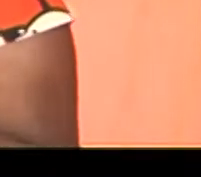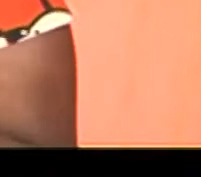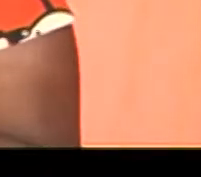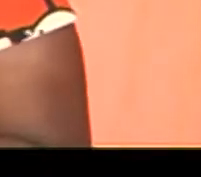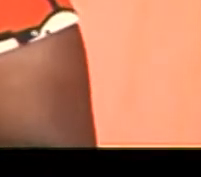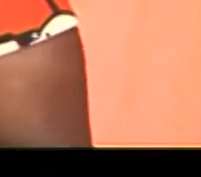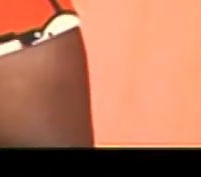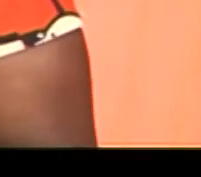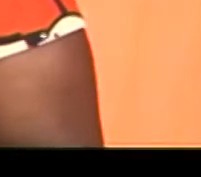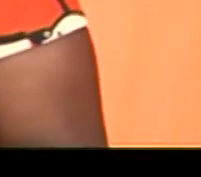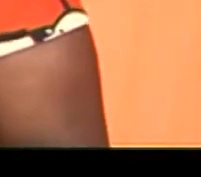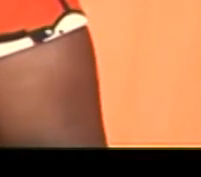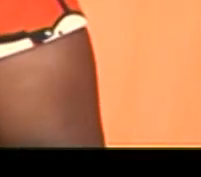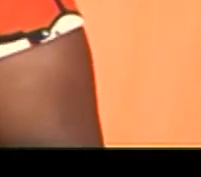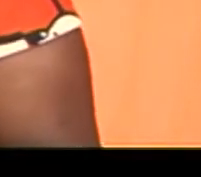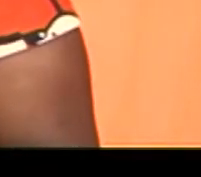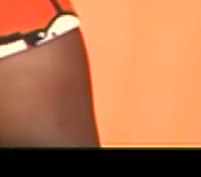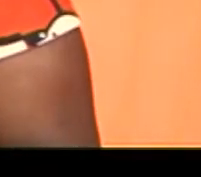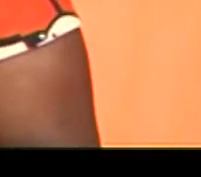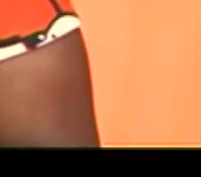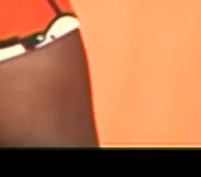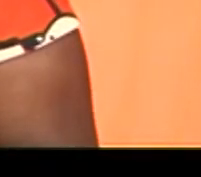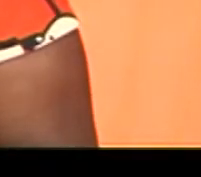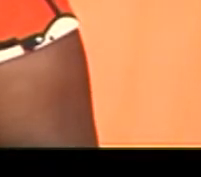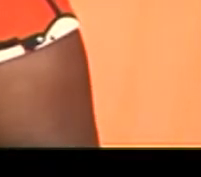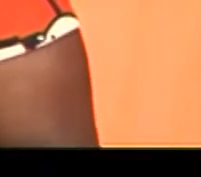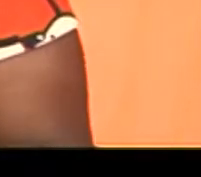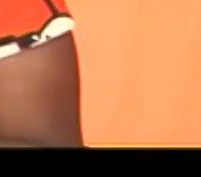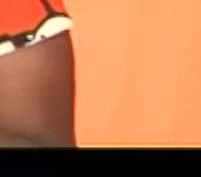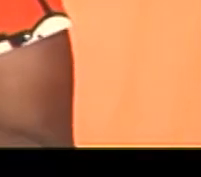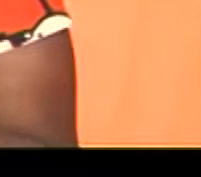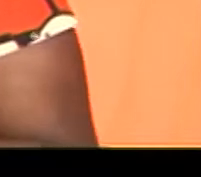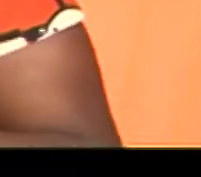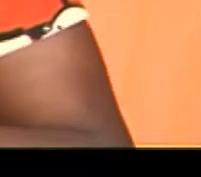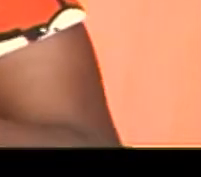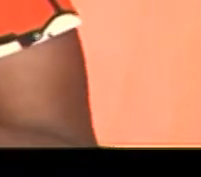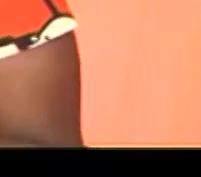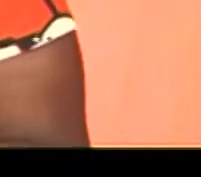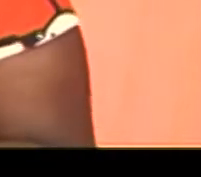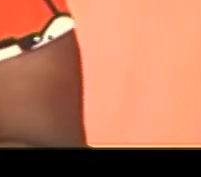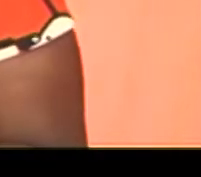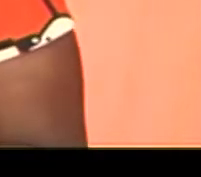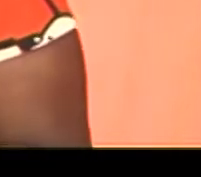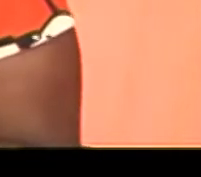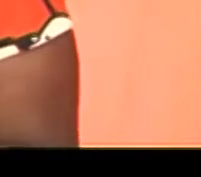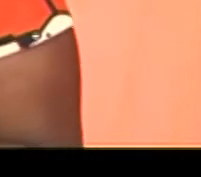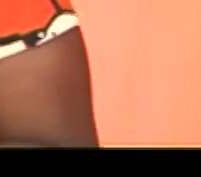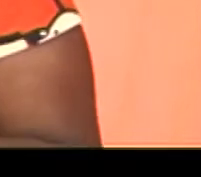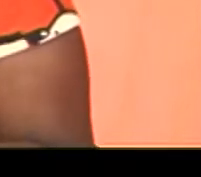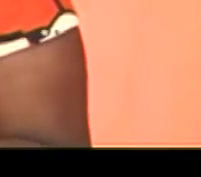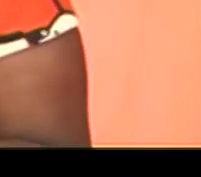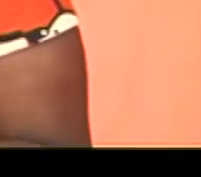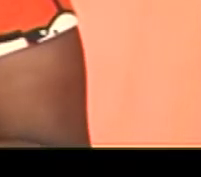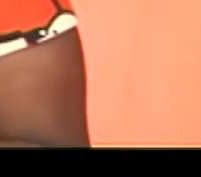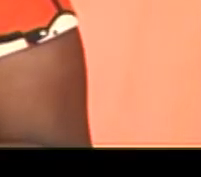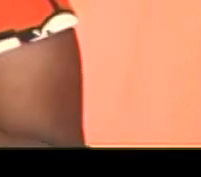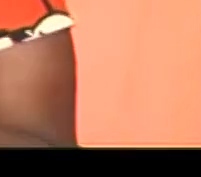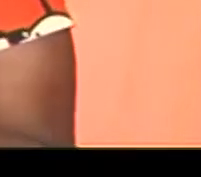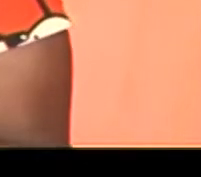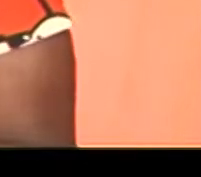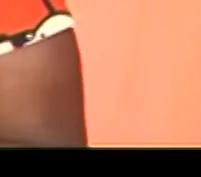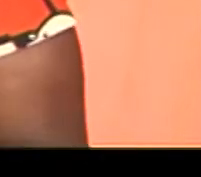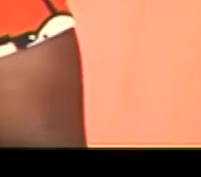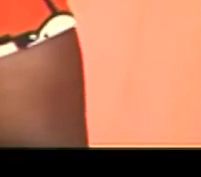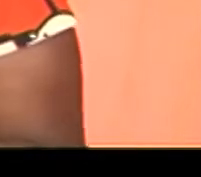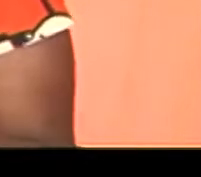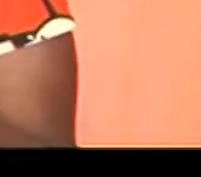you. And he is Emmanuel to you. And he is not going to leave you. And I just want you to walk in confidence, knowing that he is Emmanuel and